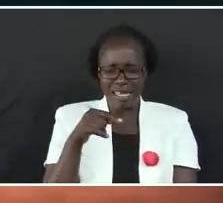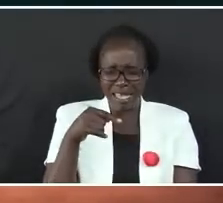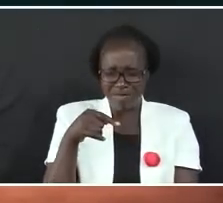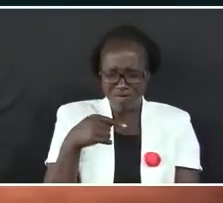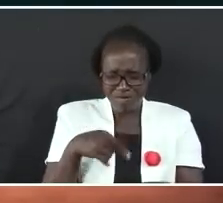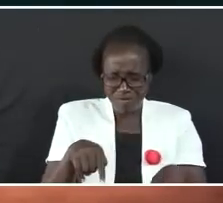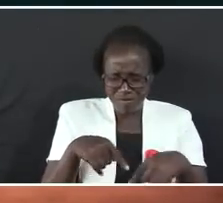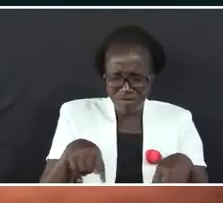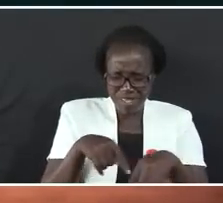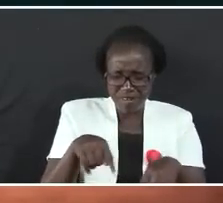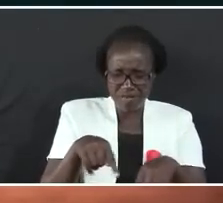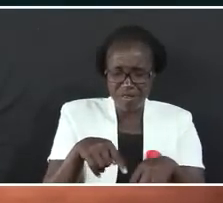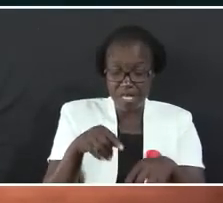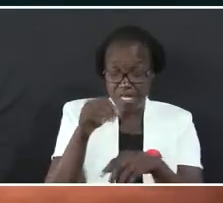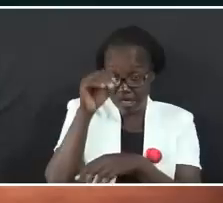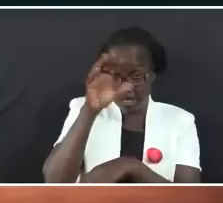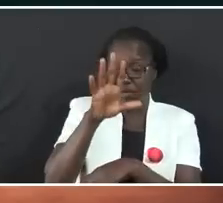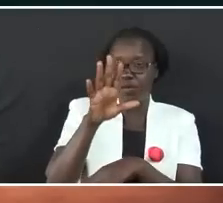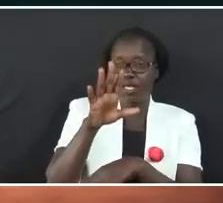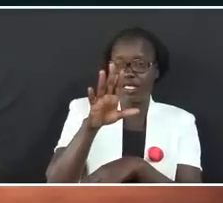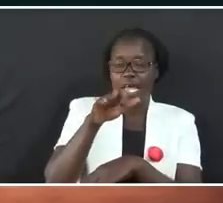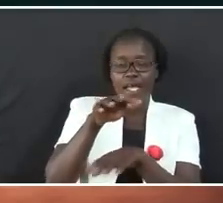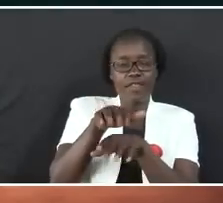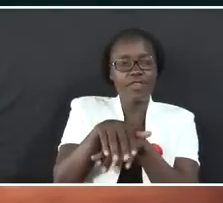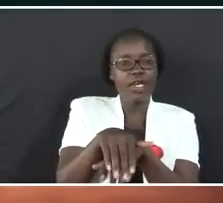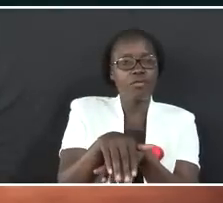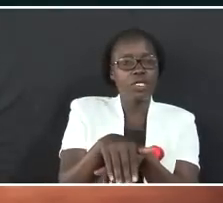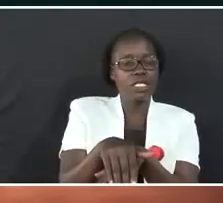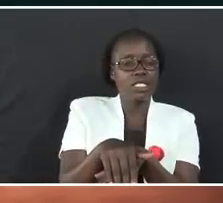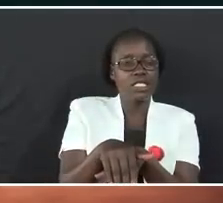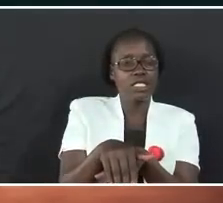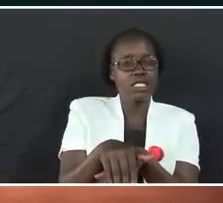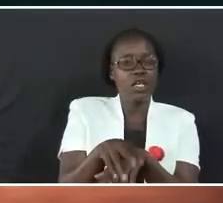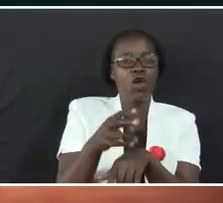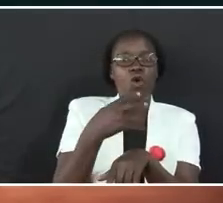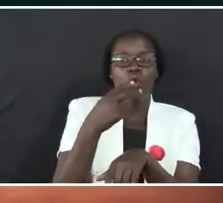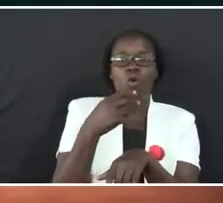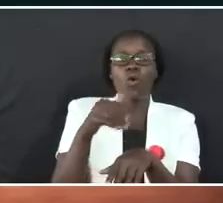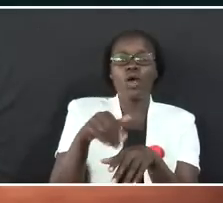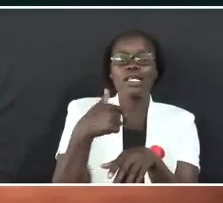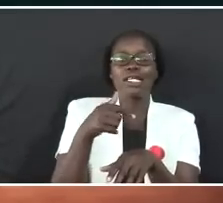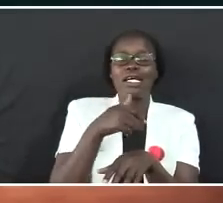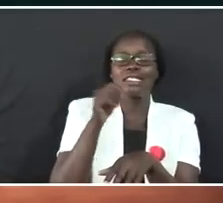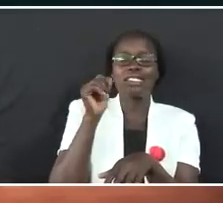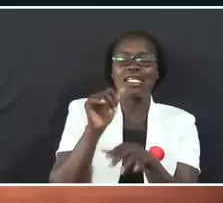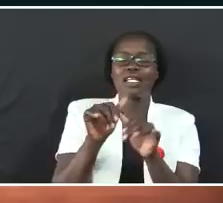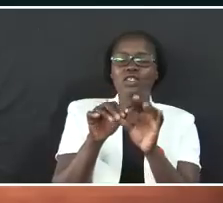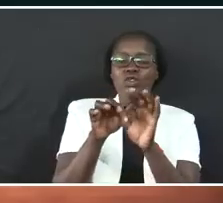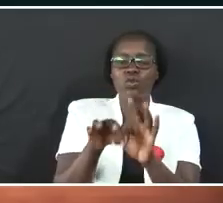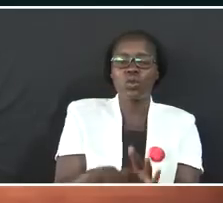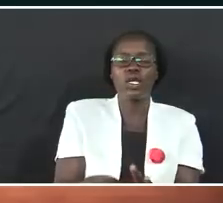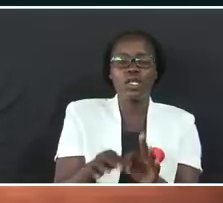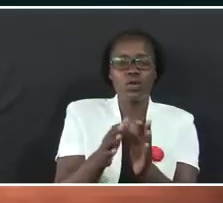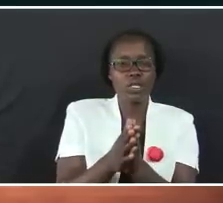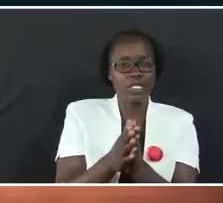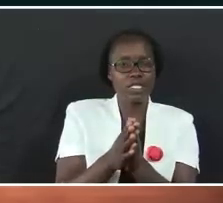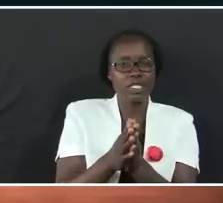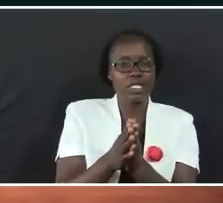Fearfulness hath surprised the hypocrites. Who among us shall dwell with the